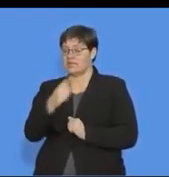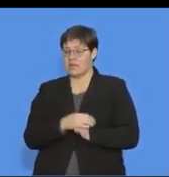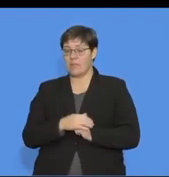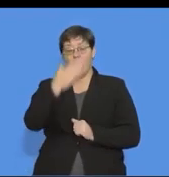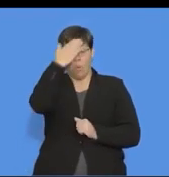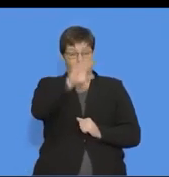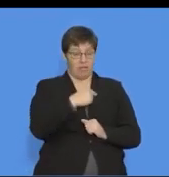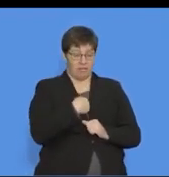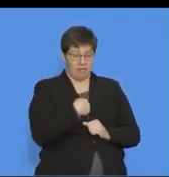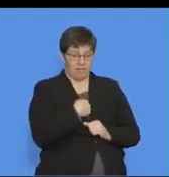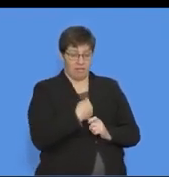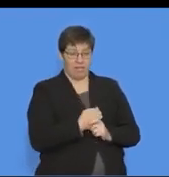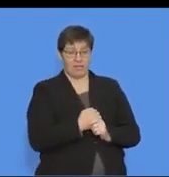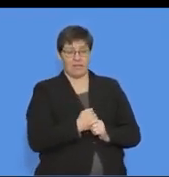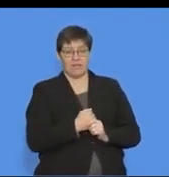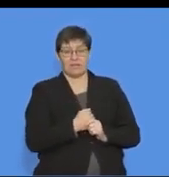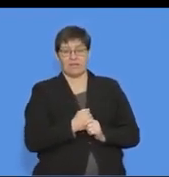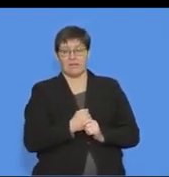know that